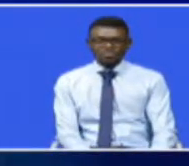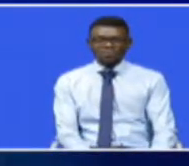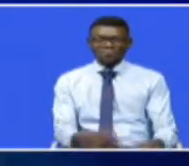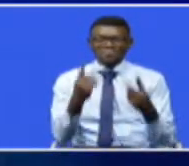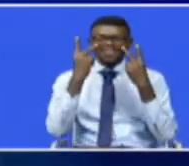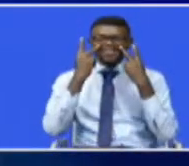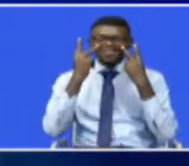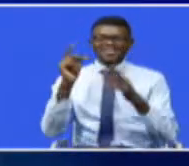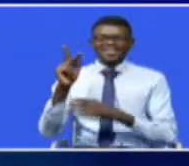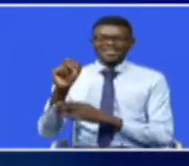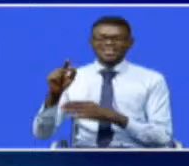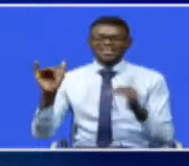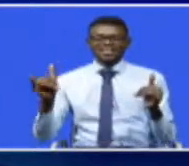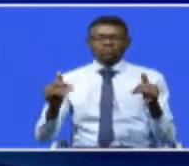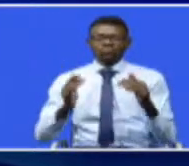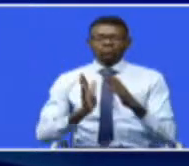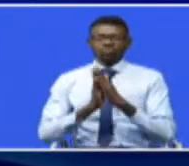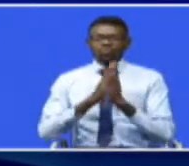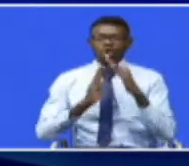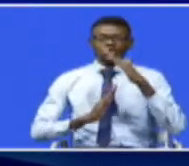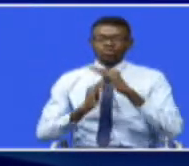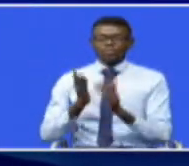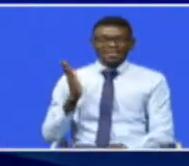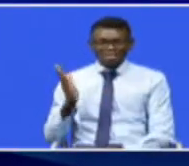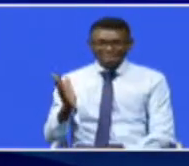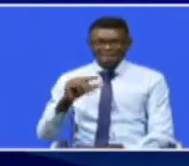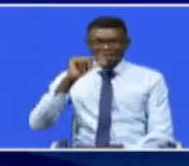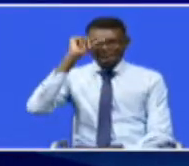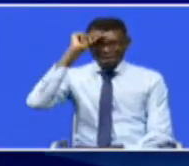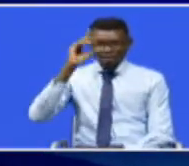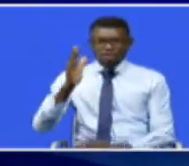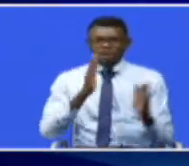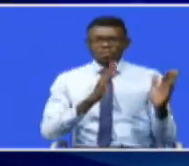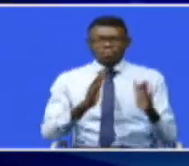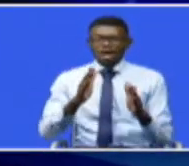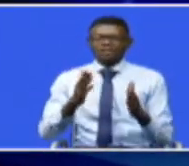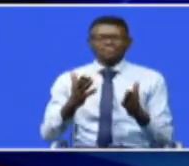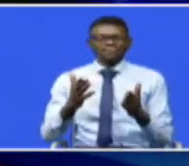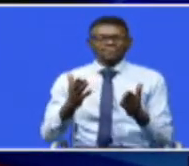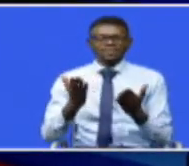You're watching KTN Prime, and our top story tonight. Governors have vowed to suspend services beginning